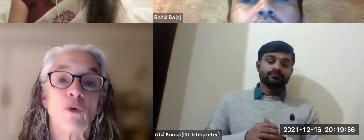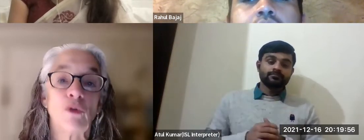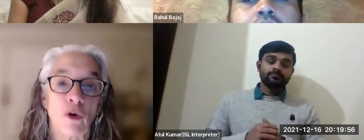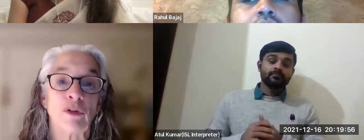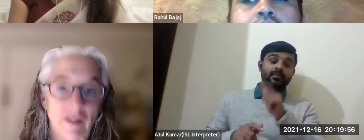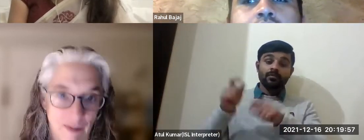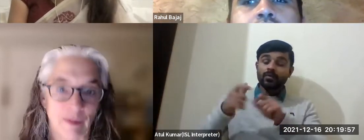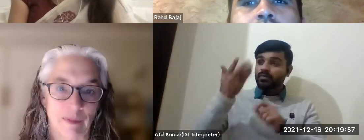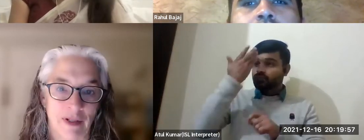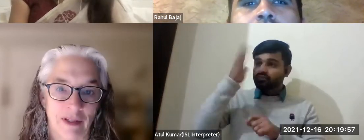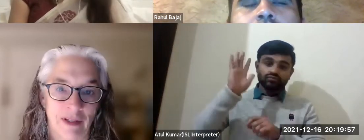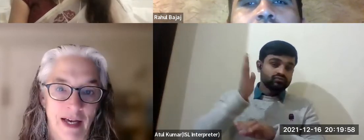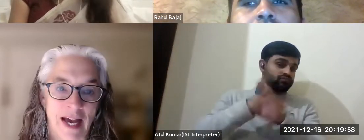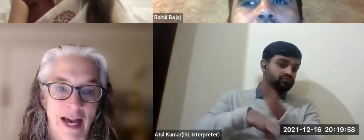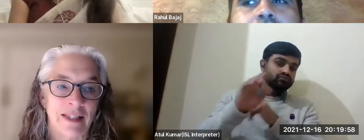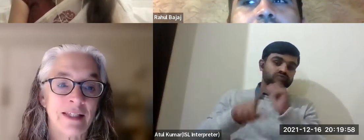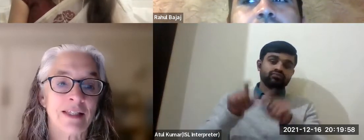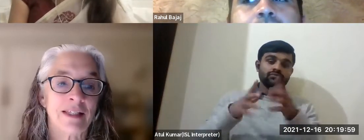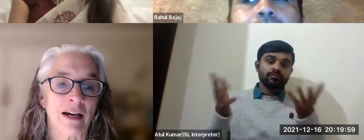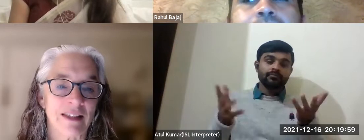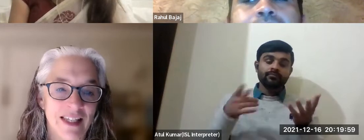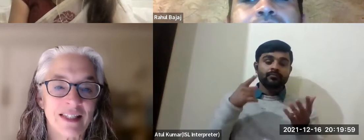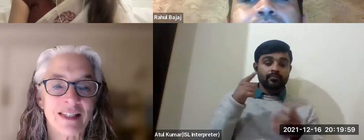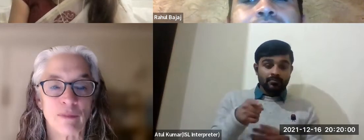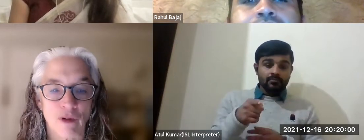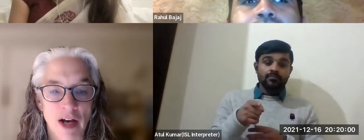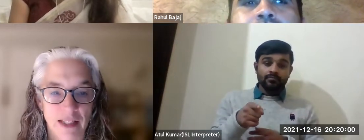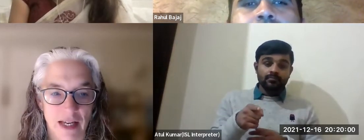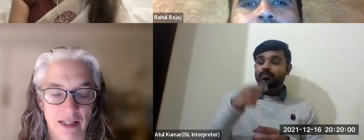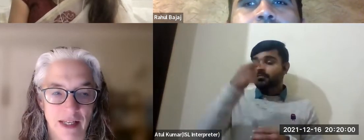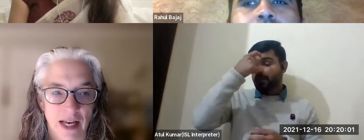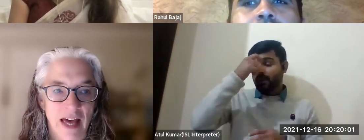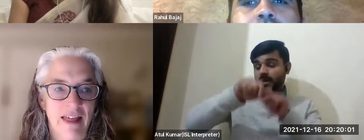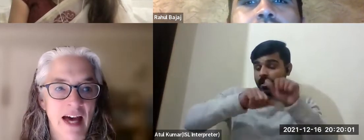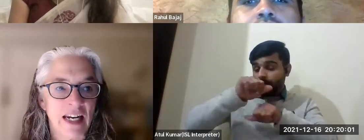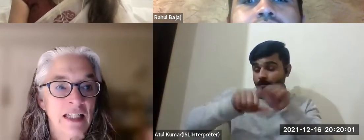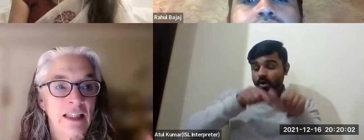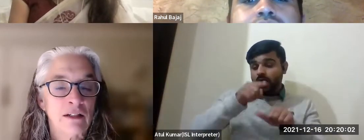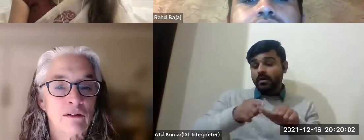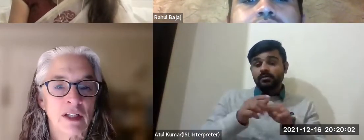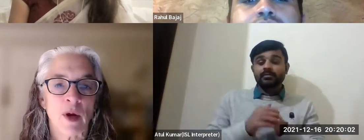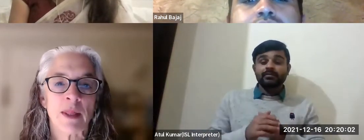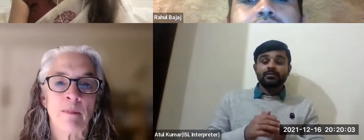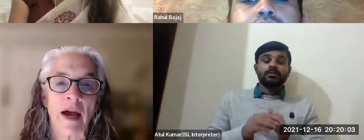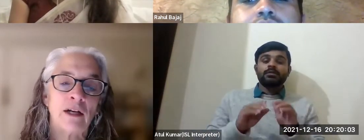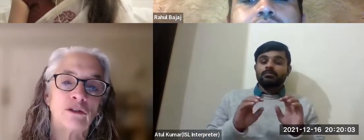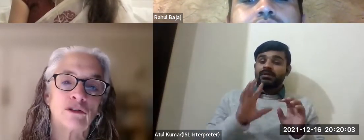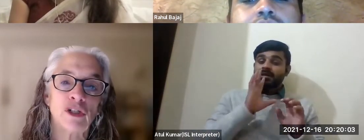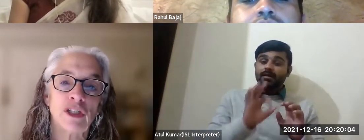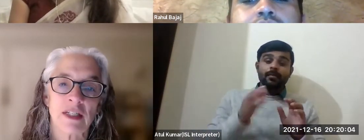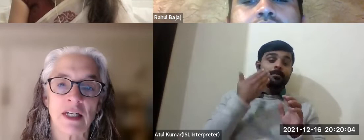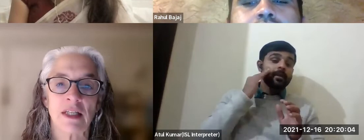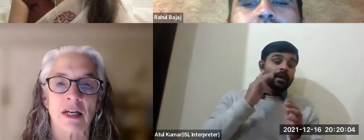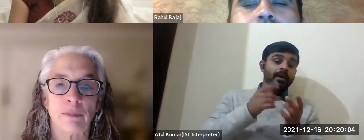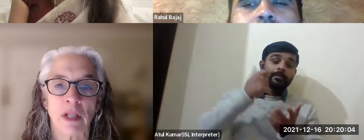people don't know disabled people. Yes. And this is a process that literally when the bankers